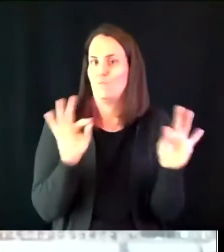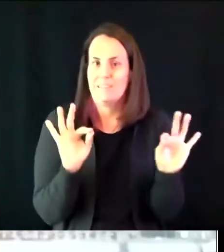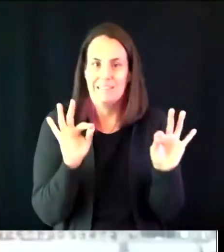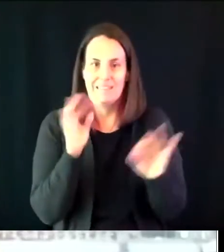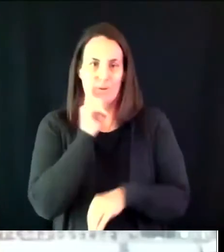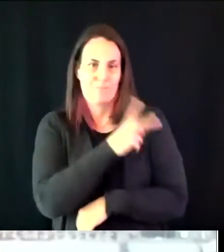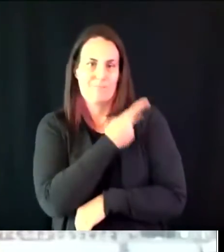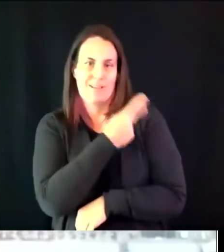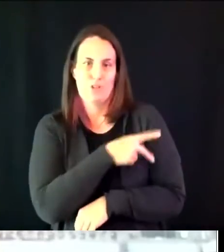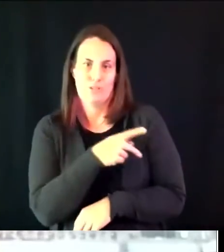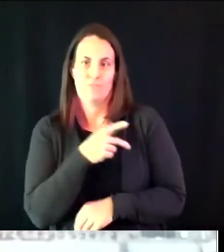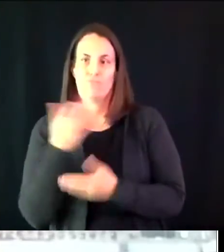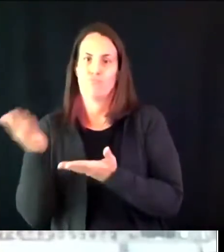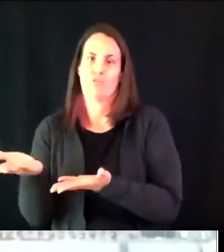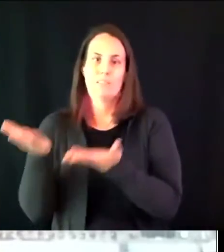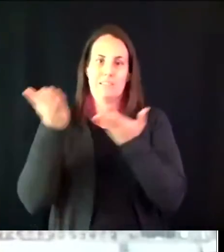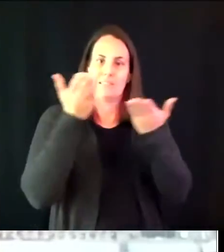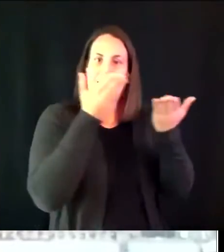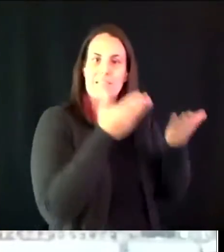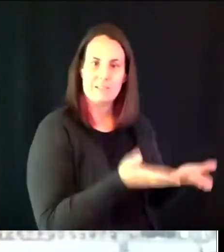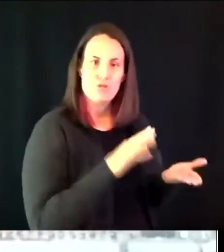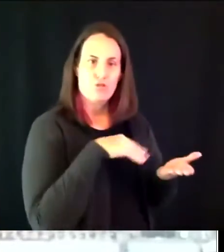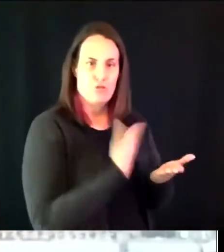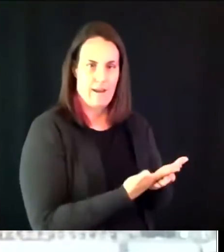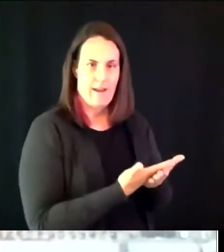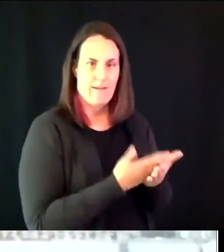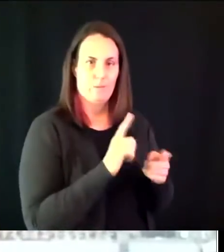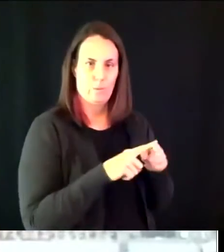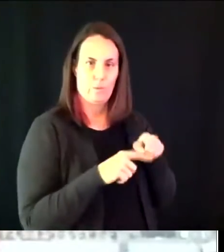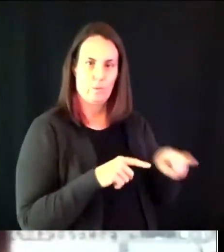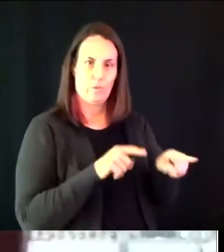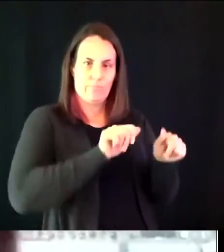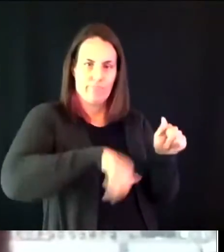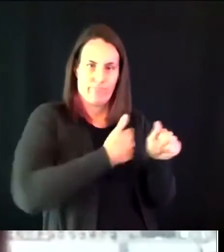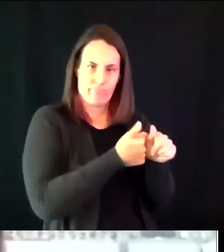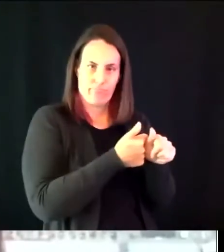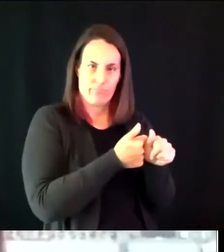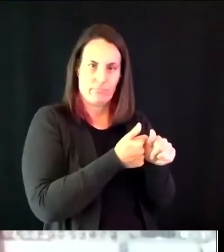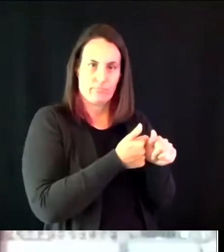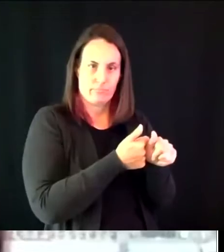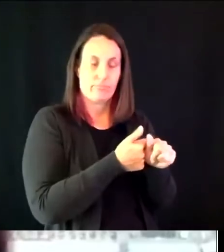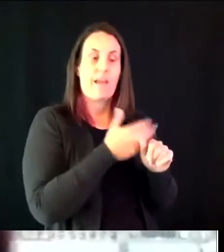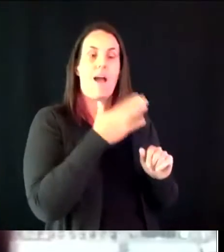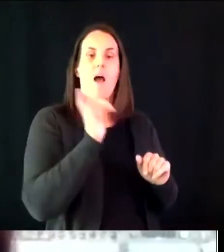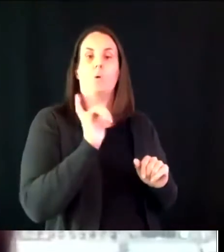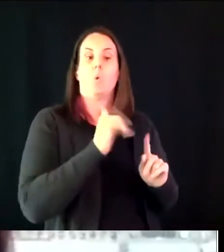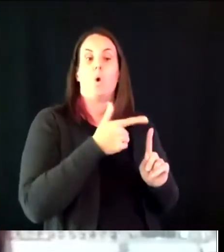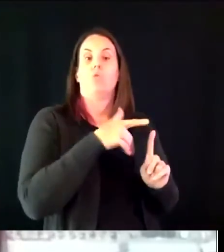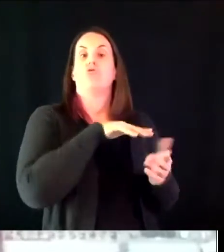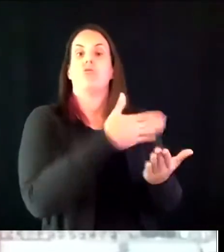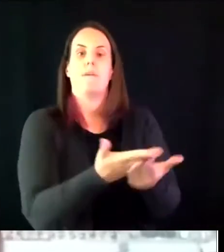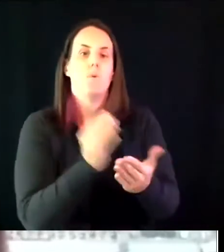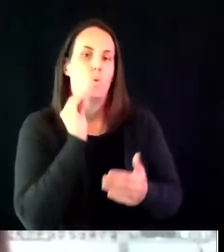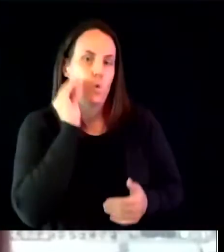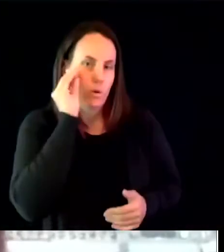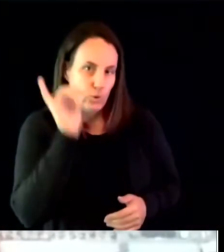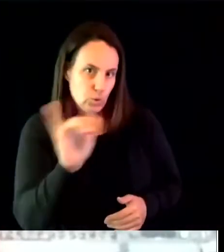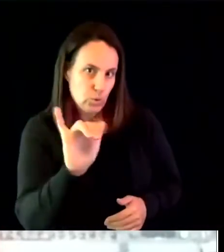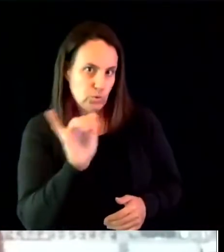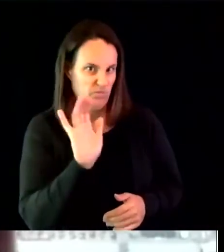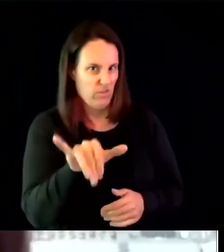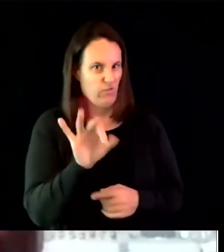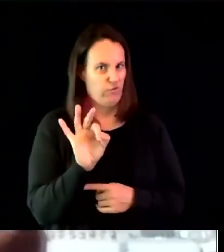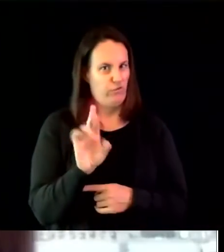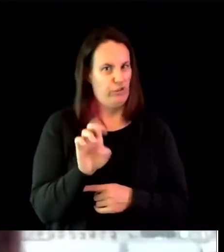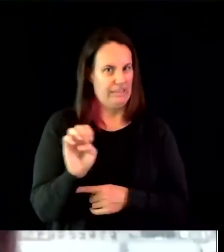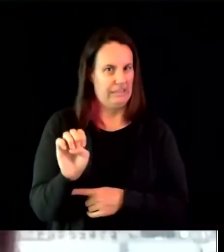the taking them back home. There is also no charge for the care that they will receive here. And importantly,